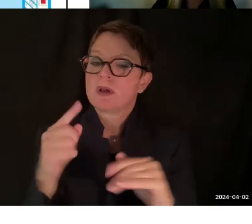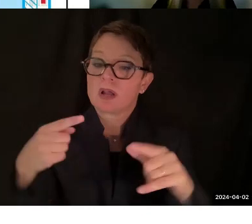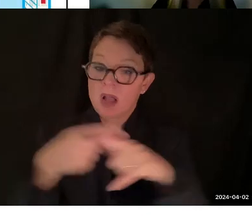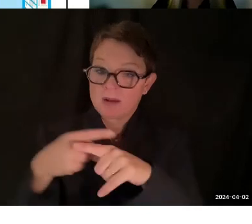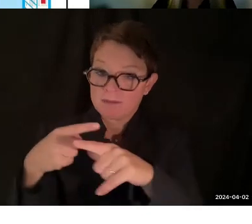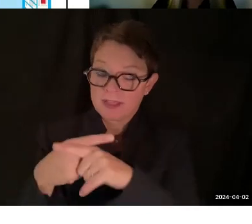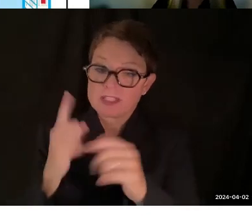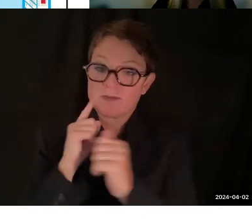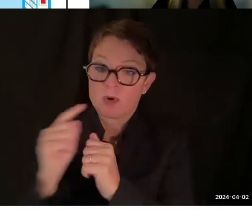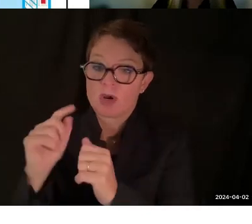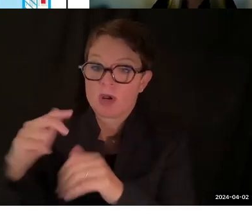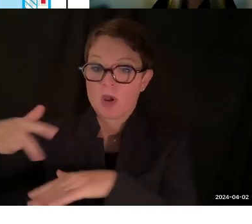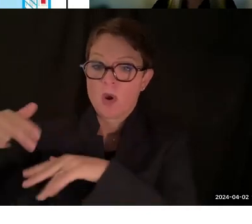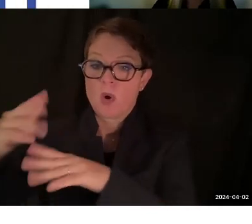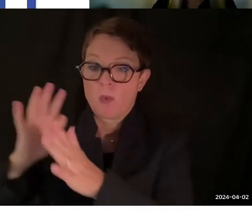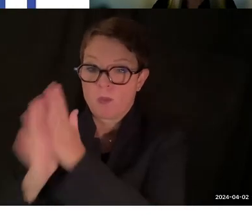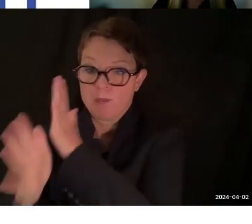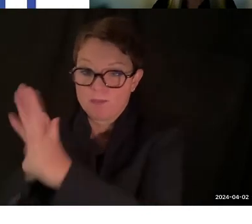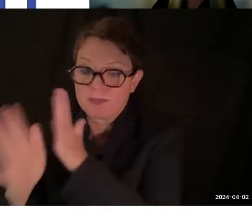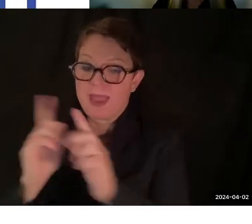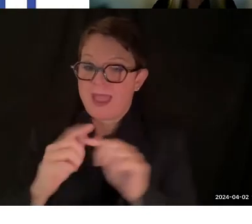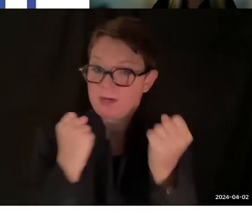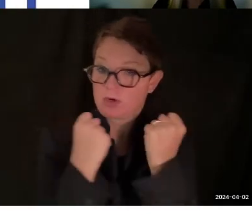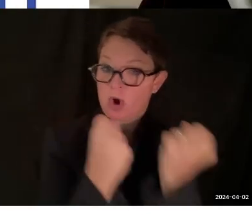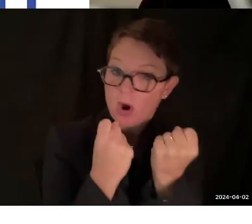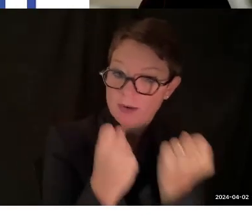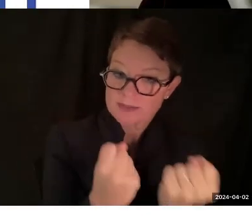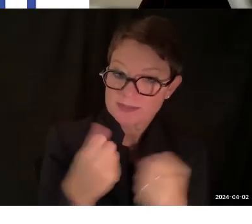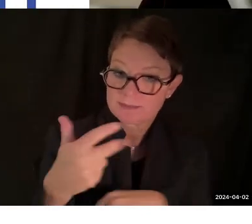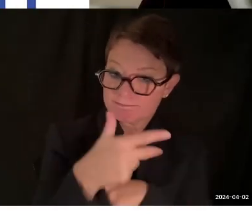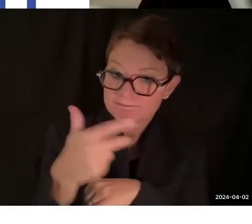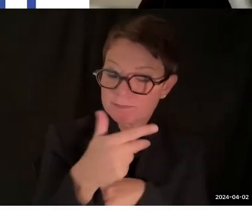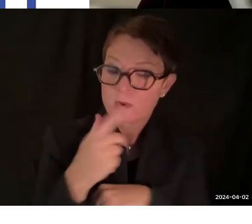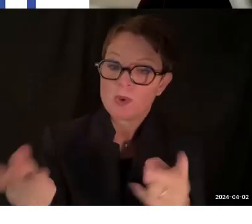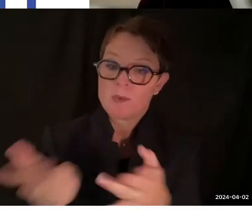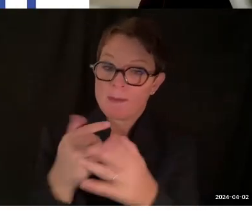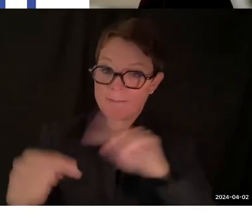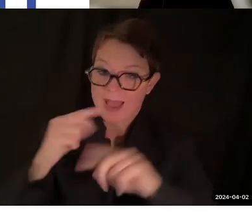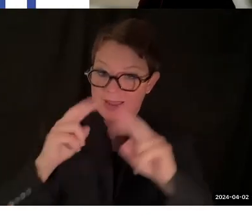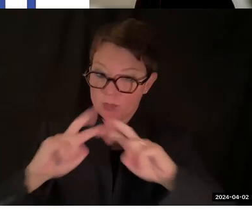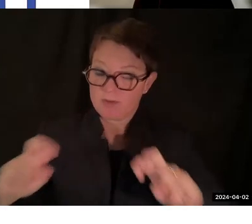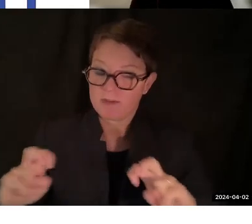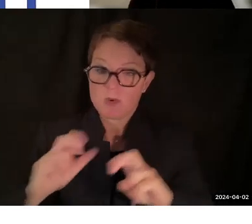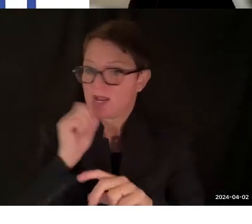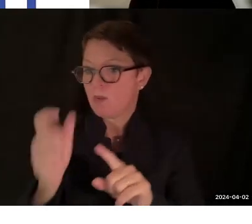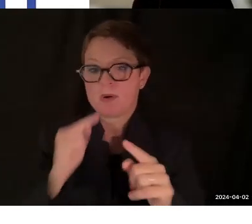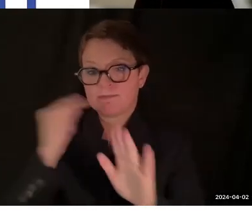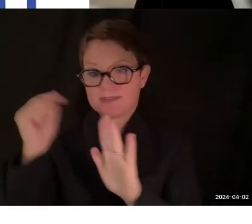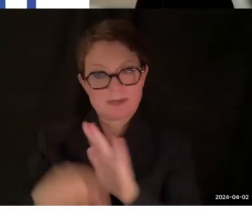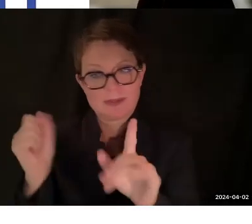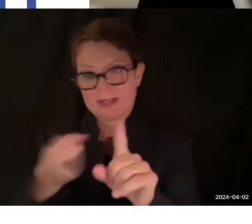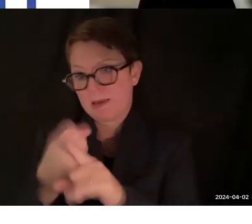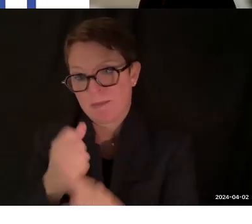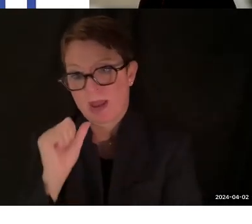conflicts between pedestrians and auto. So we went back and reviewed that, and it doesn't have a significant impact.